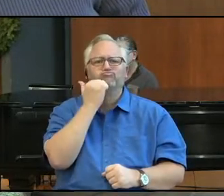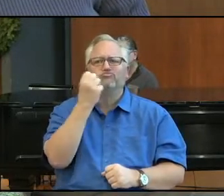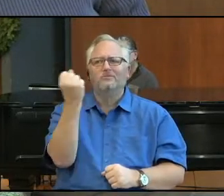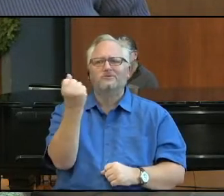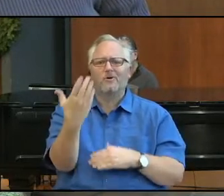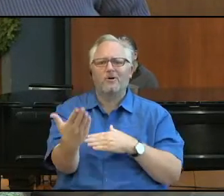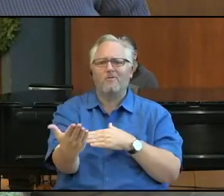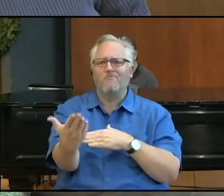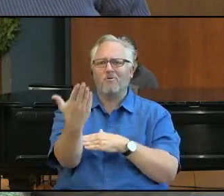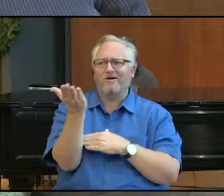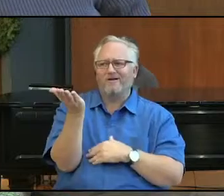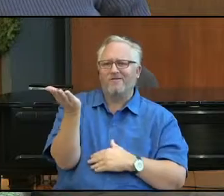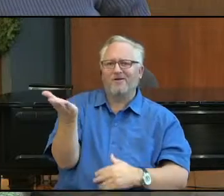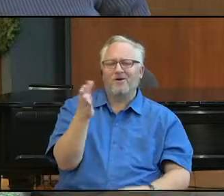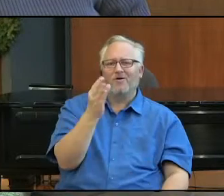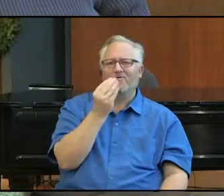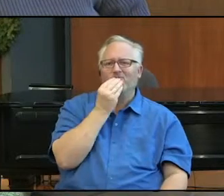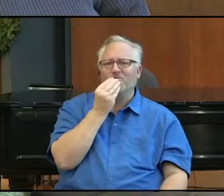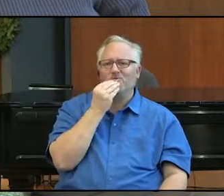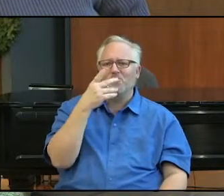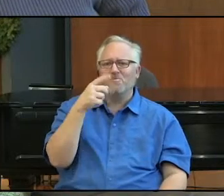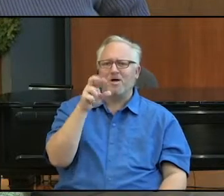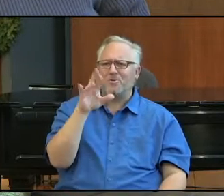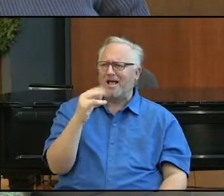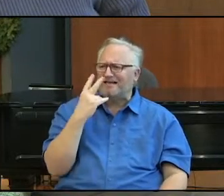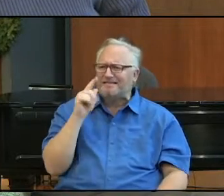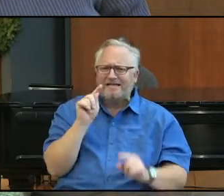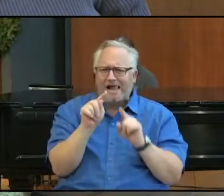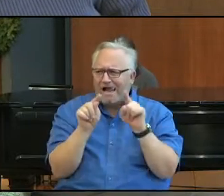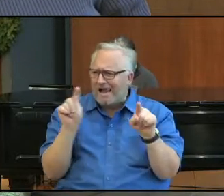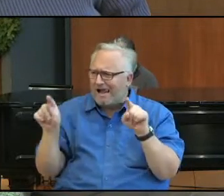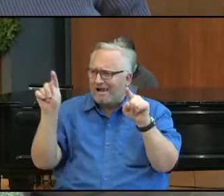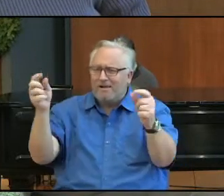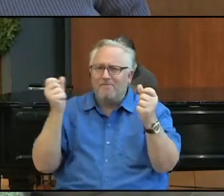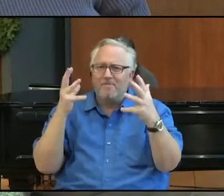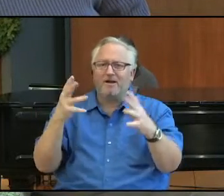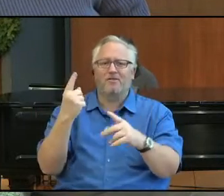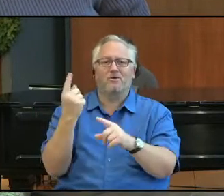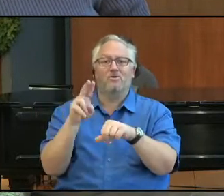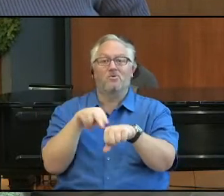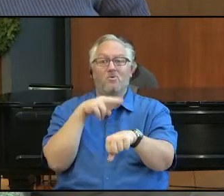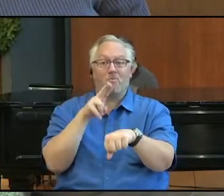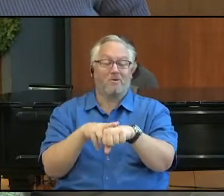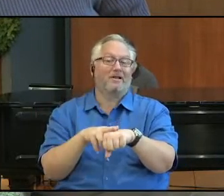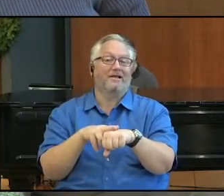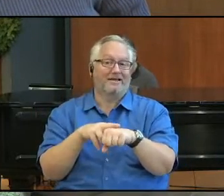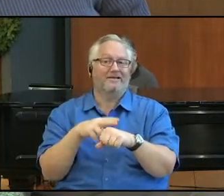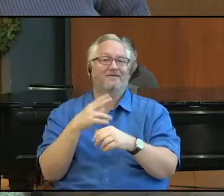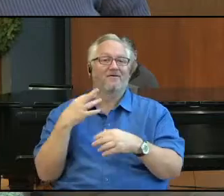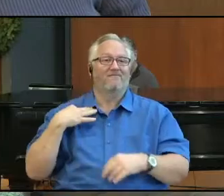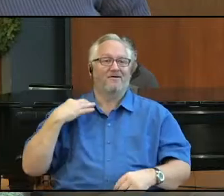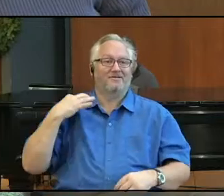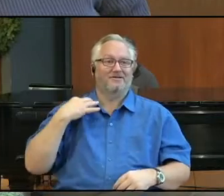looking out here, I see some of you who volunteer regularly on Saturday mornings. You may recognize yourself and your